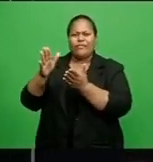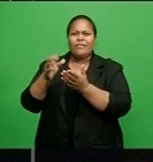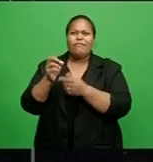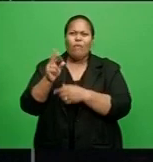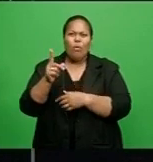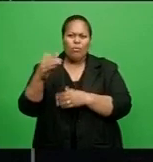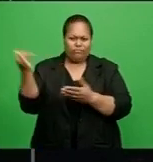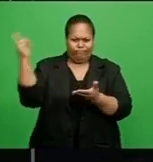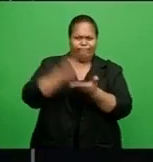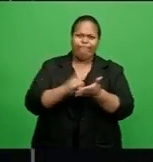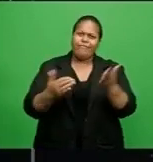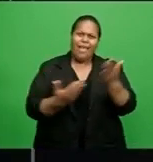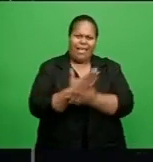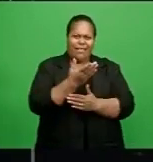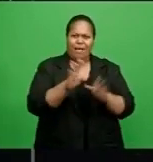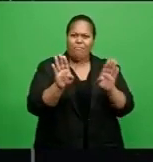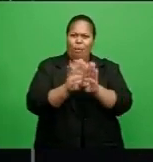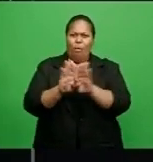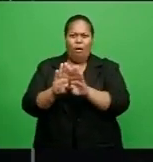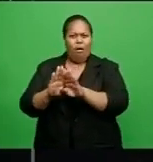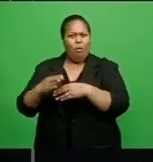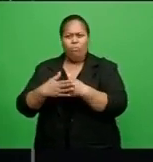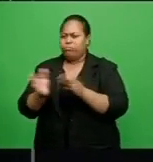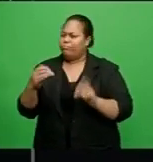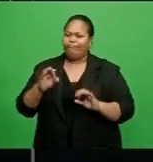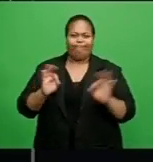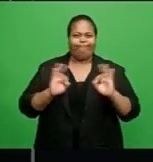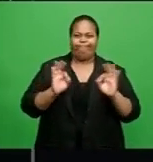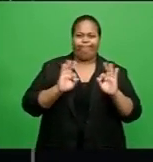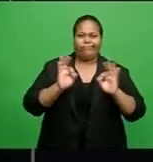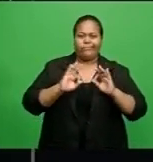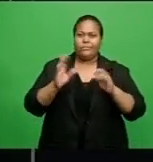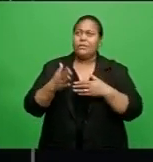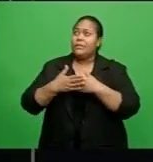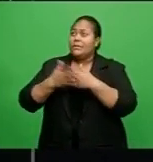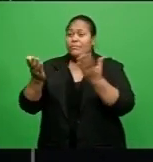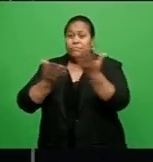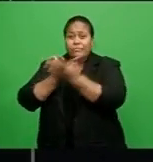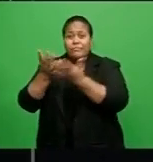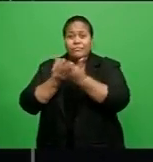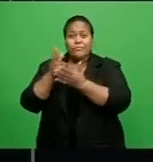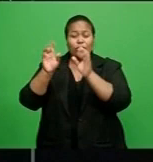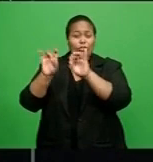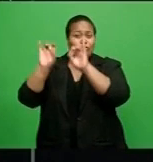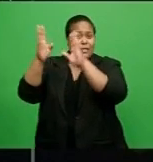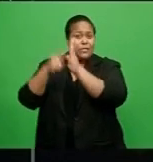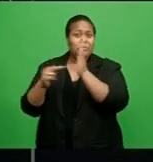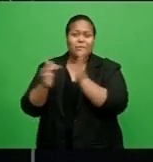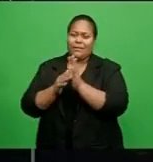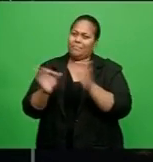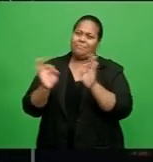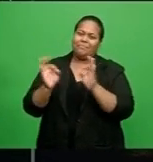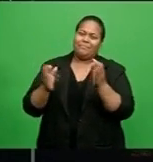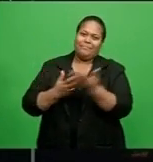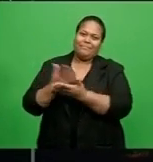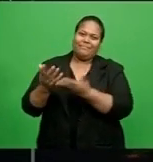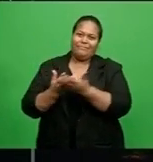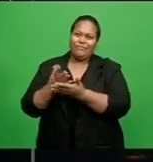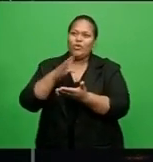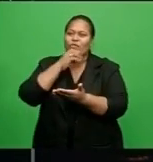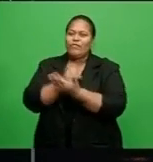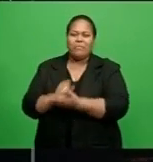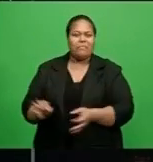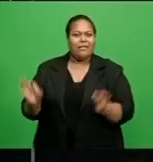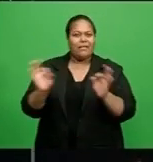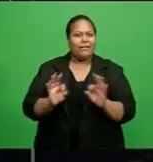says there has not been any concrete negotiations with Australia and New Zealand on this issue. Kelly Vadala reports the only